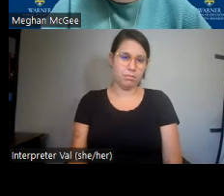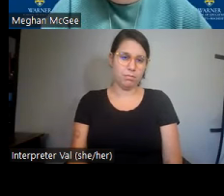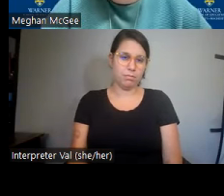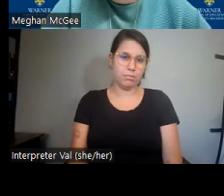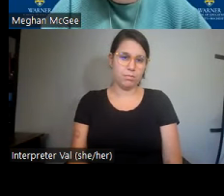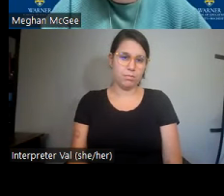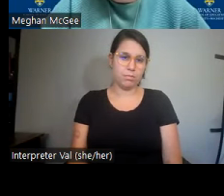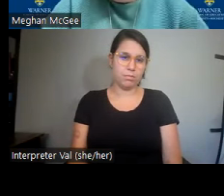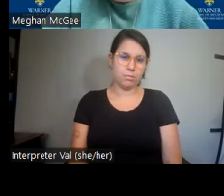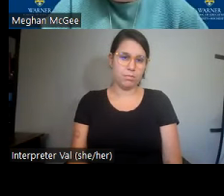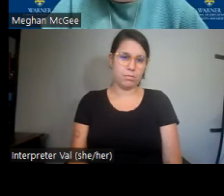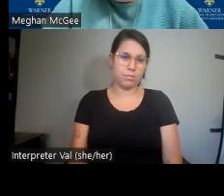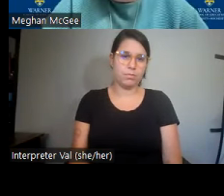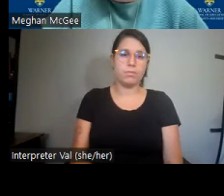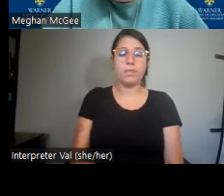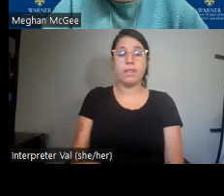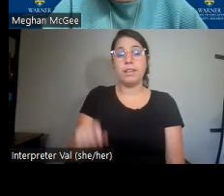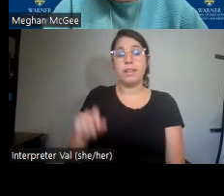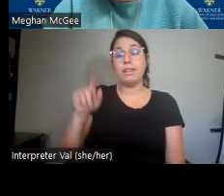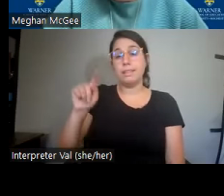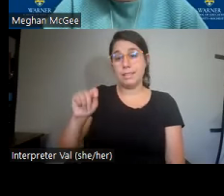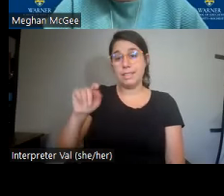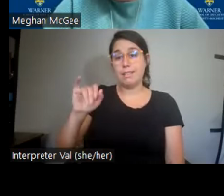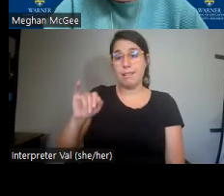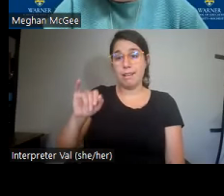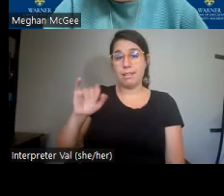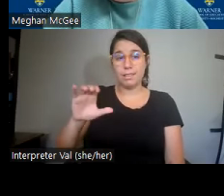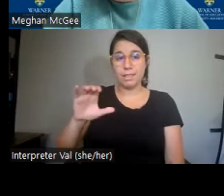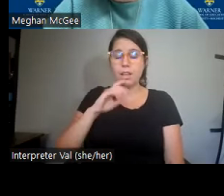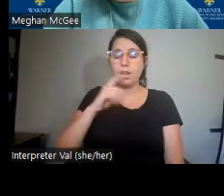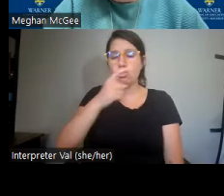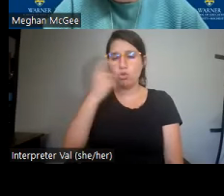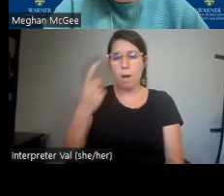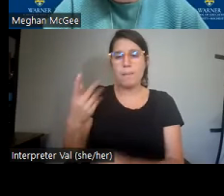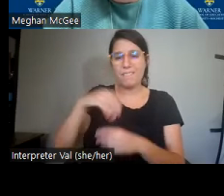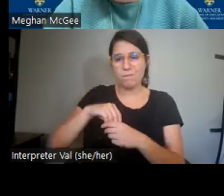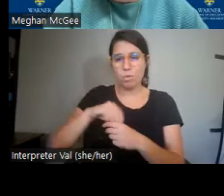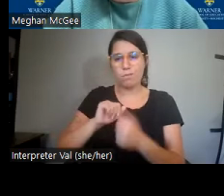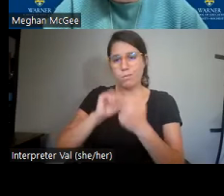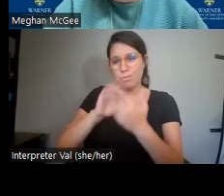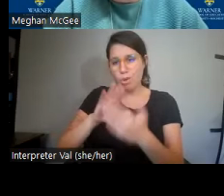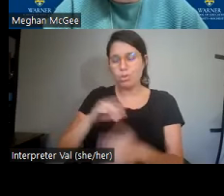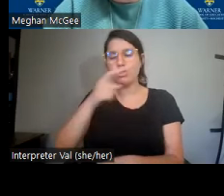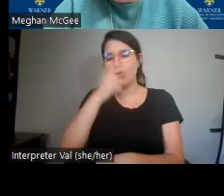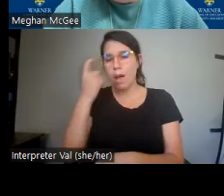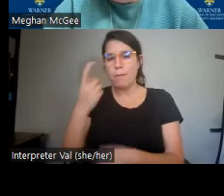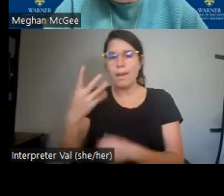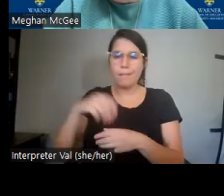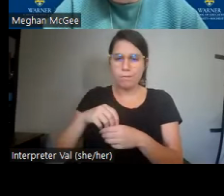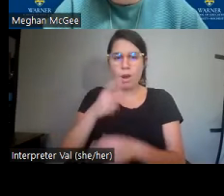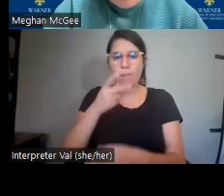A trauma-informed approach, often referred to as trauma-informed care, is a promising model for